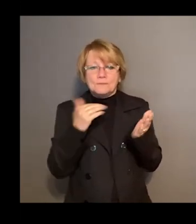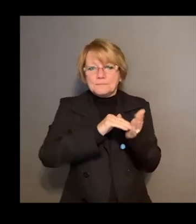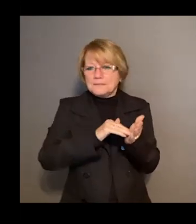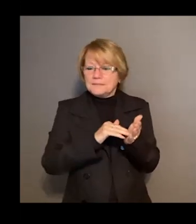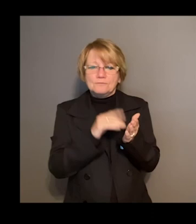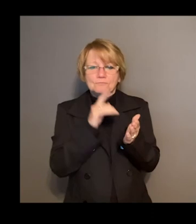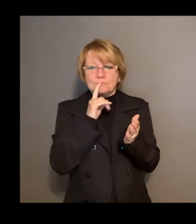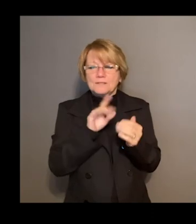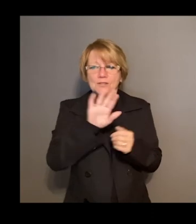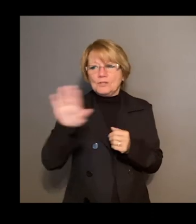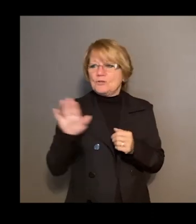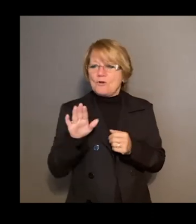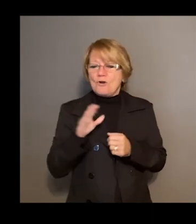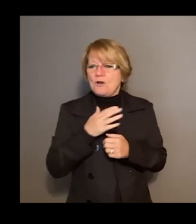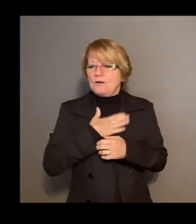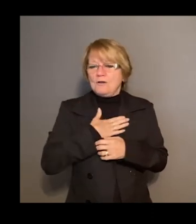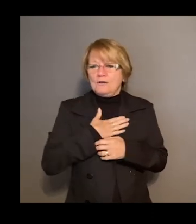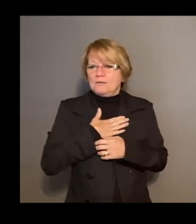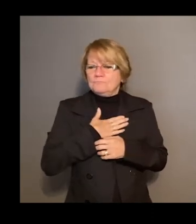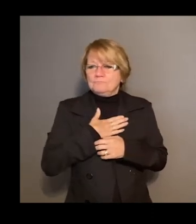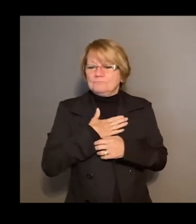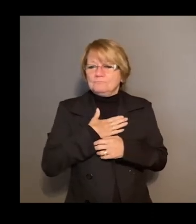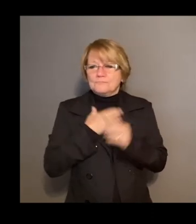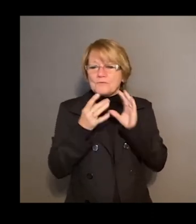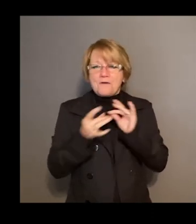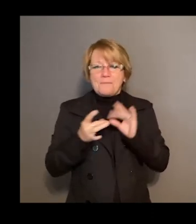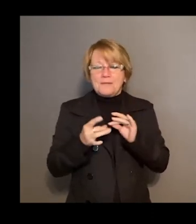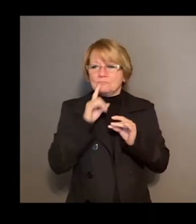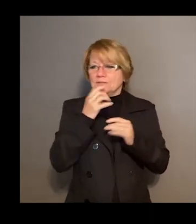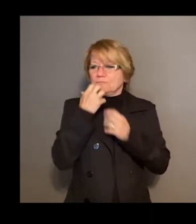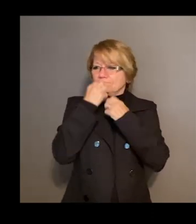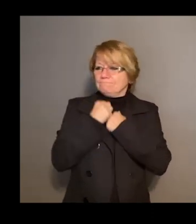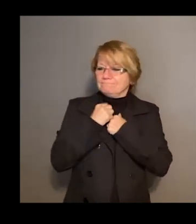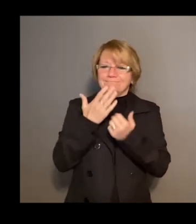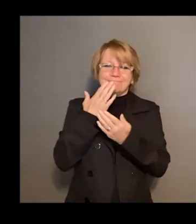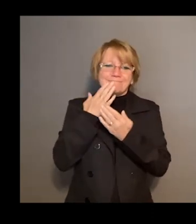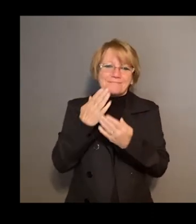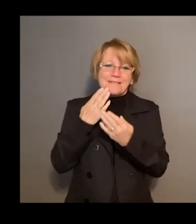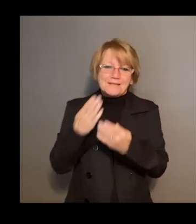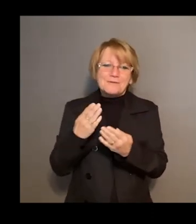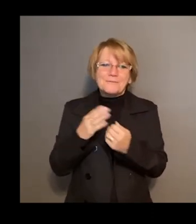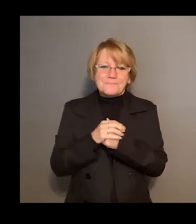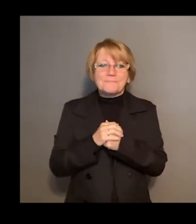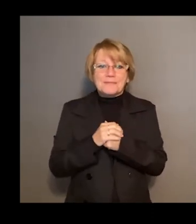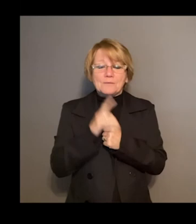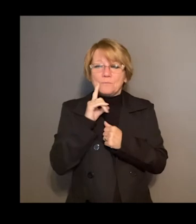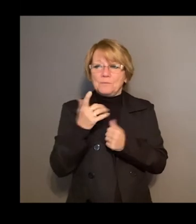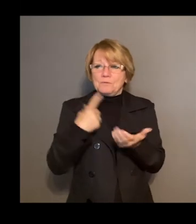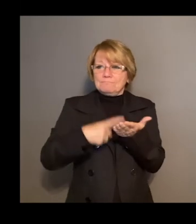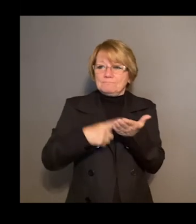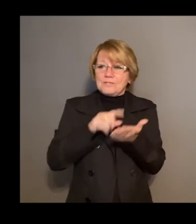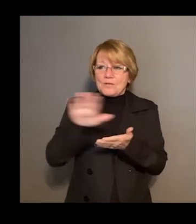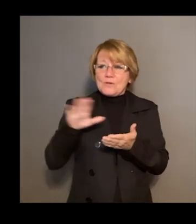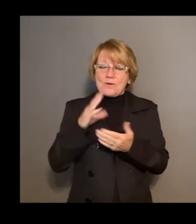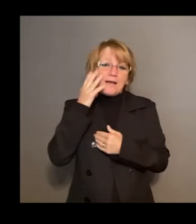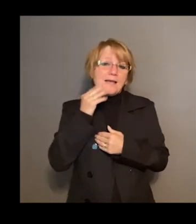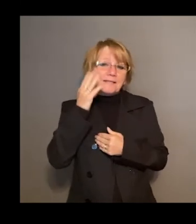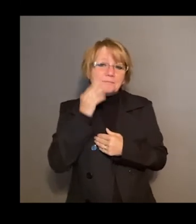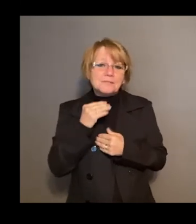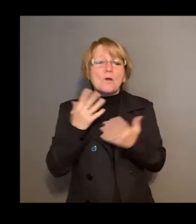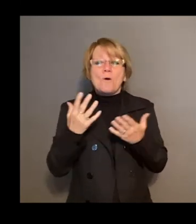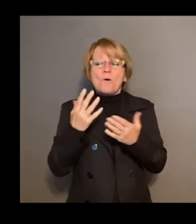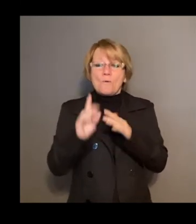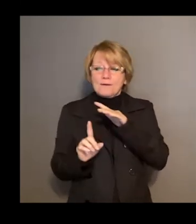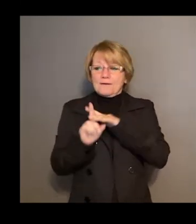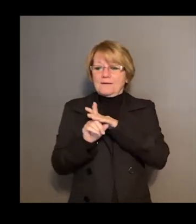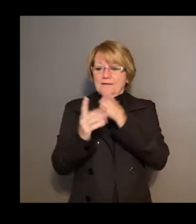and the heartfelt from the fellas, it means a lot. Definitely thank you guys. We're here to